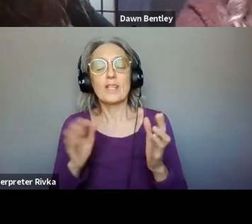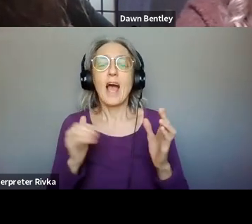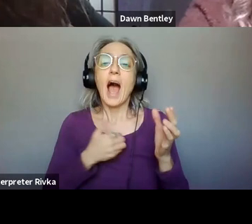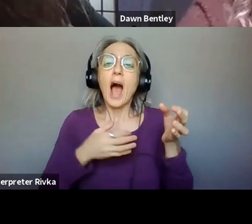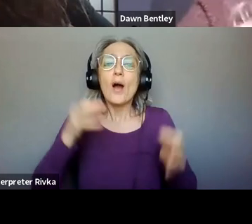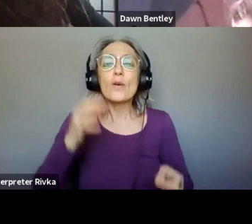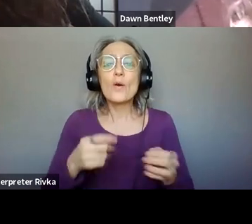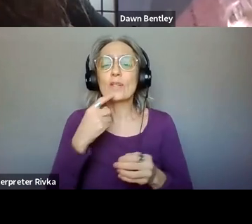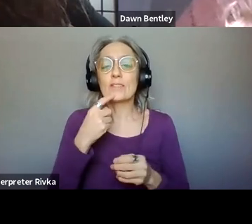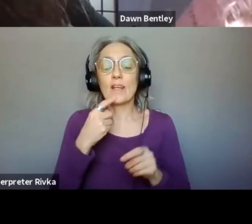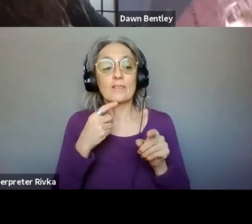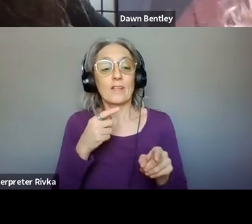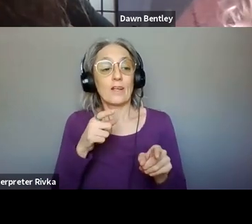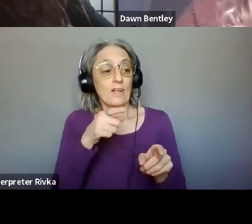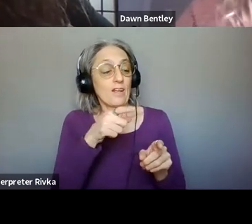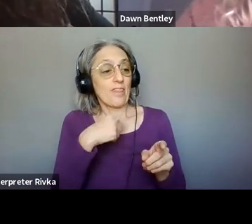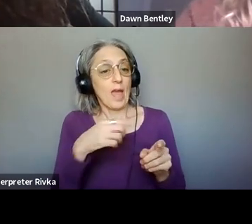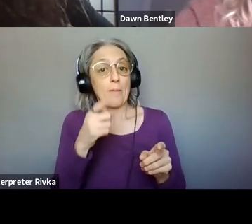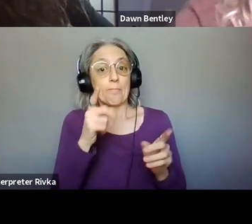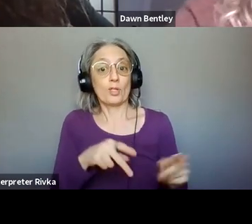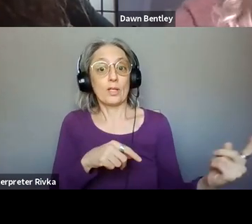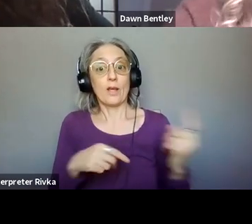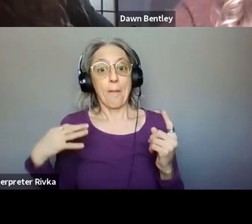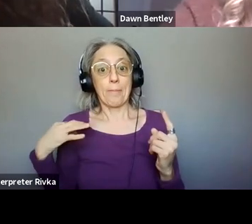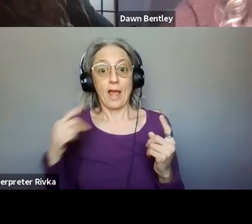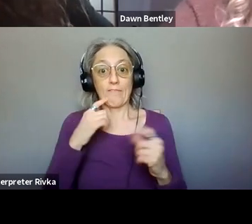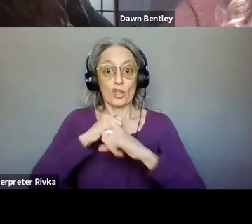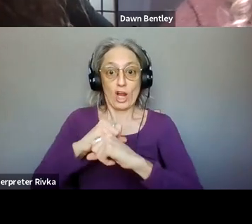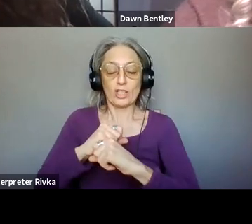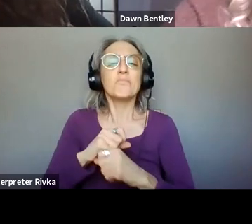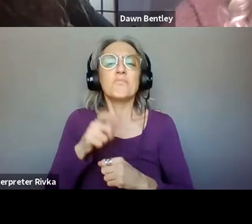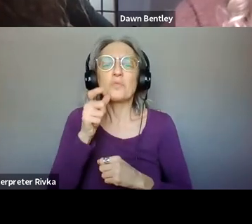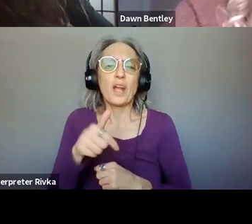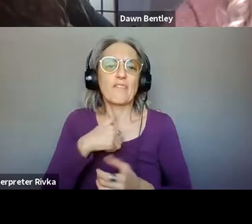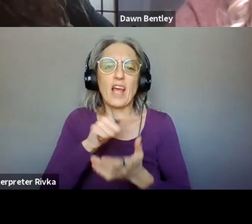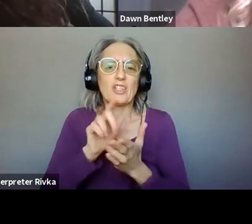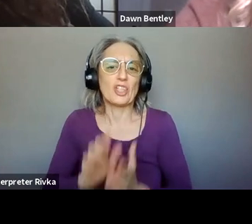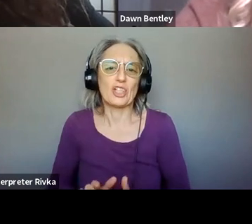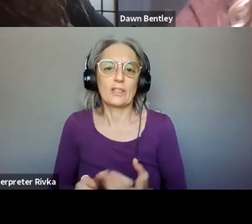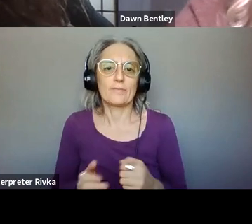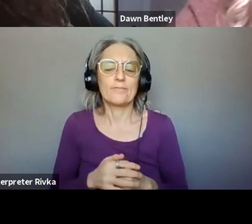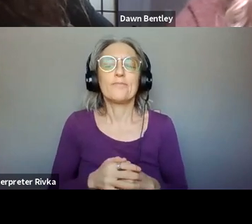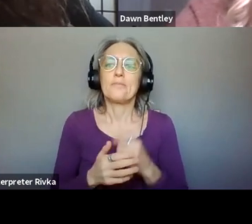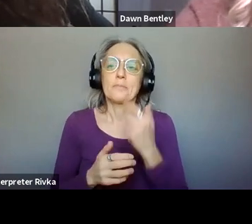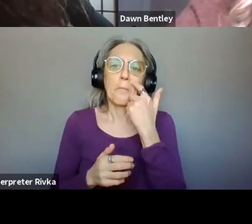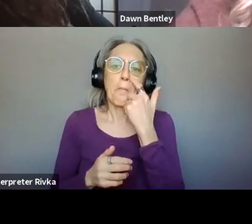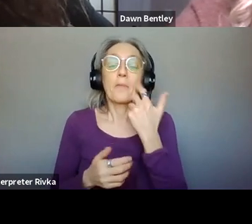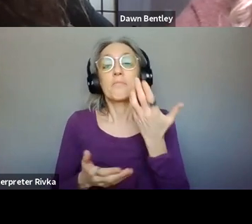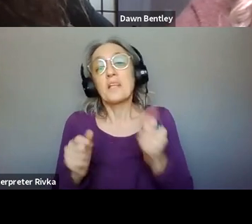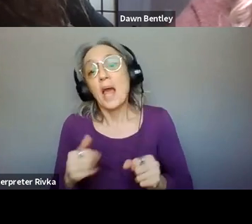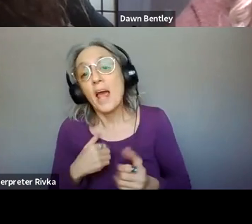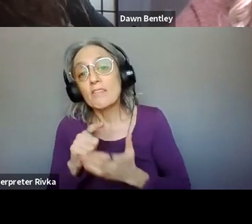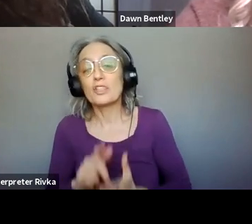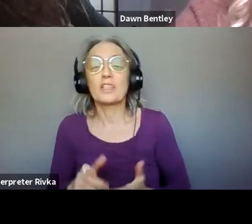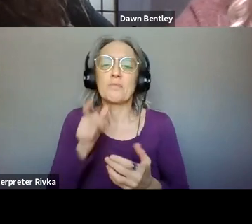the applicant have an attorney. The applicant may or may not have an attorney. We have a pretty good